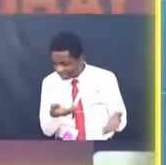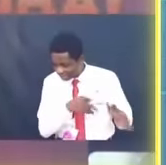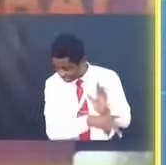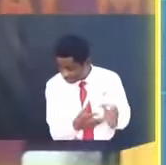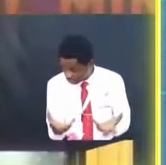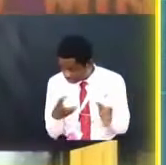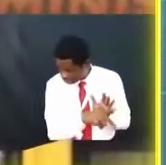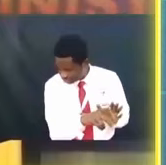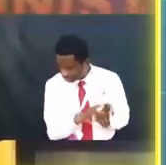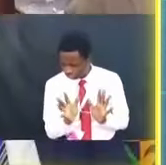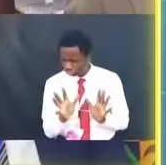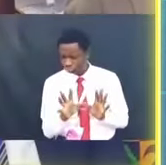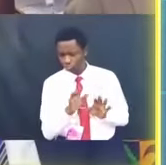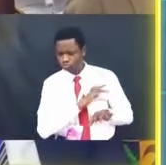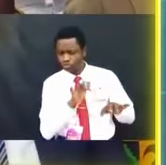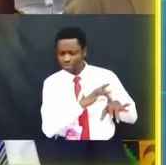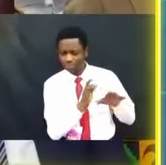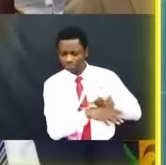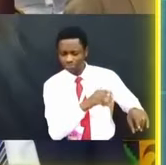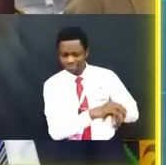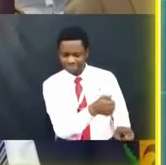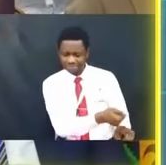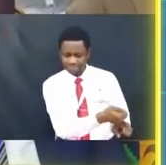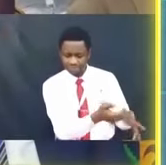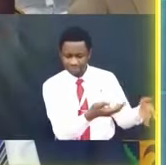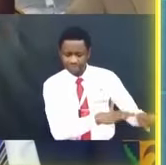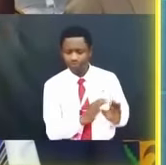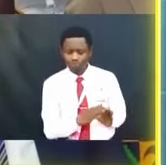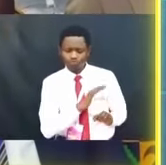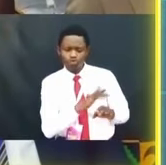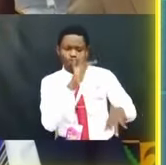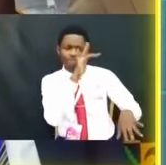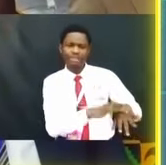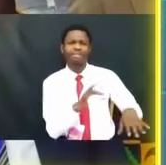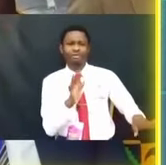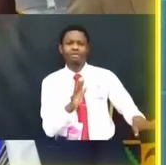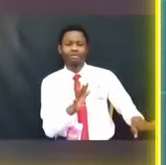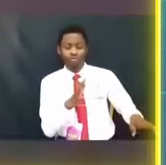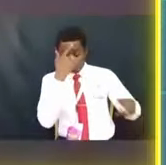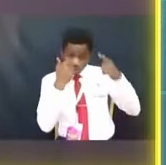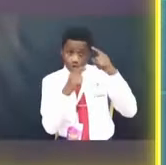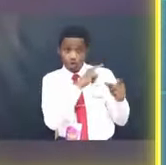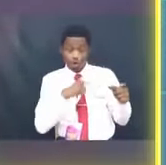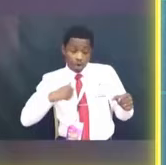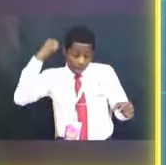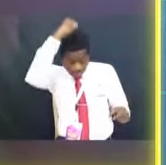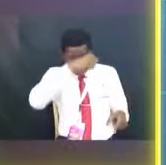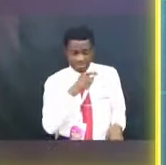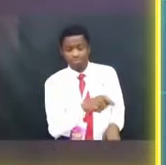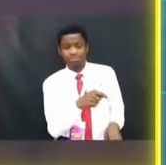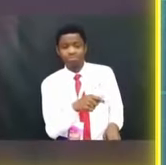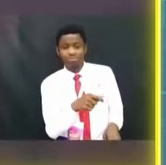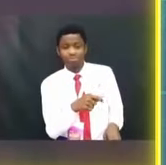Let him die his own death. We shouldn't lift up a finger against the Lord's anointed. If I were